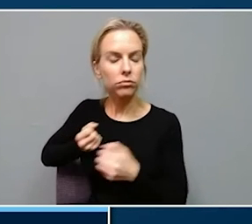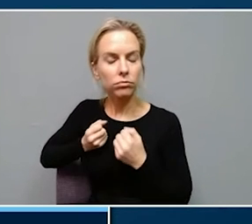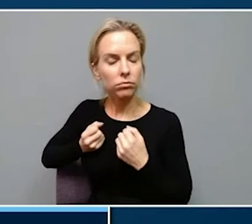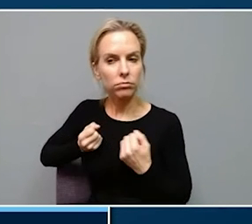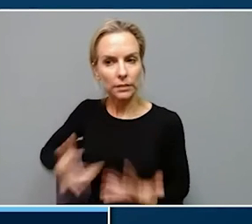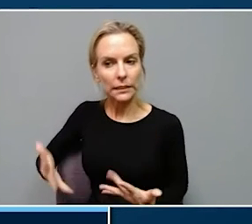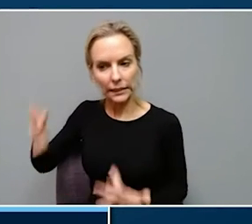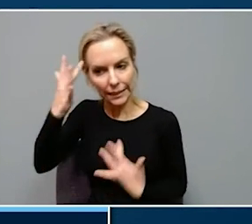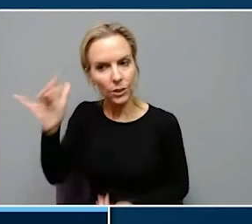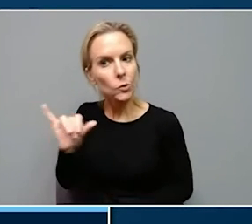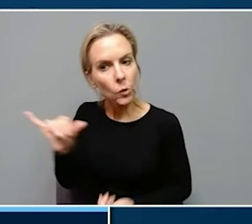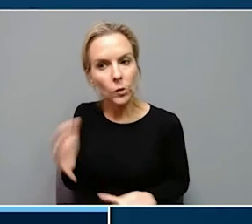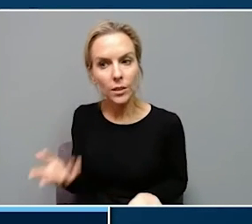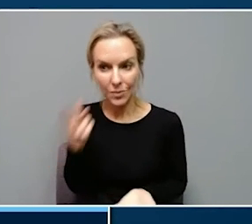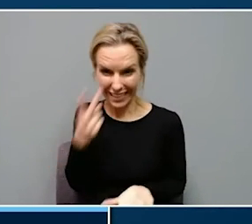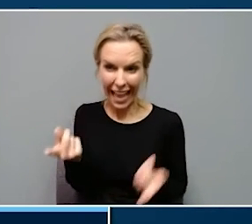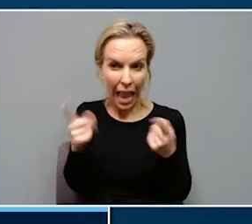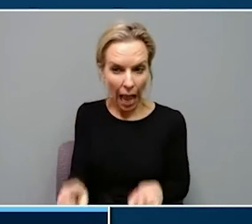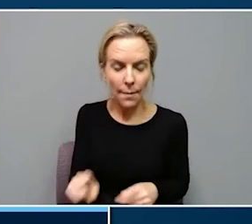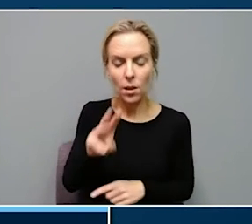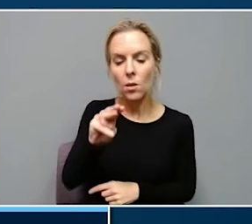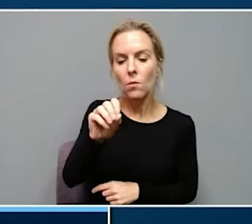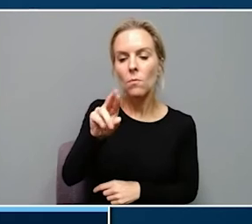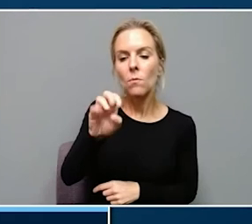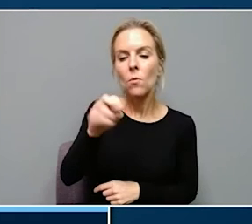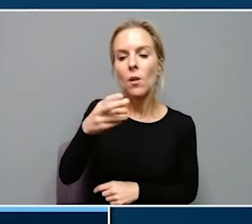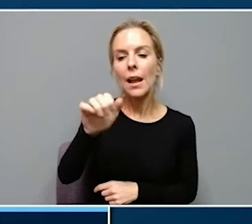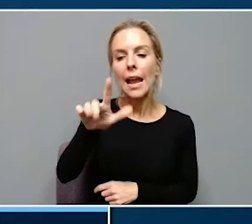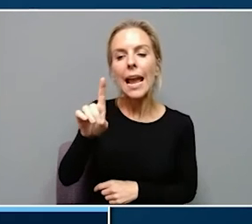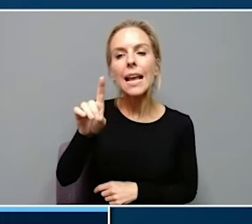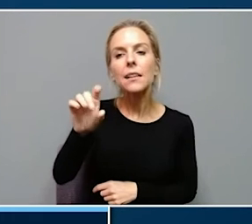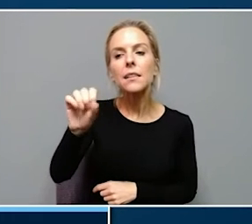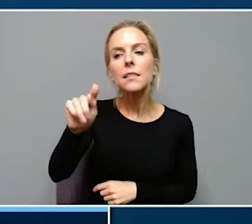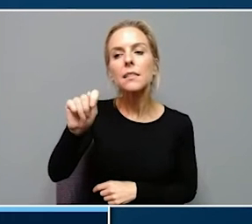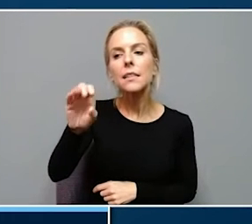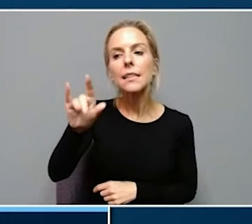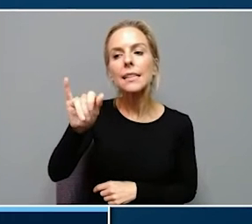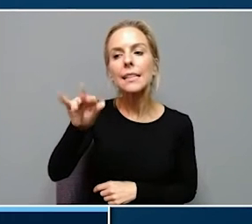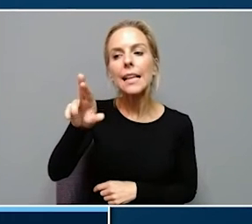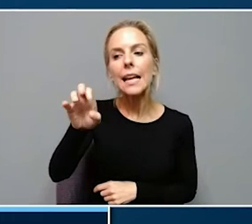wildhealthtesting.com/Pikeville. Walk-ins will also be accepted.